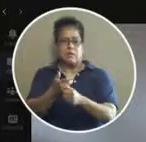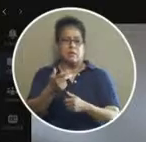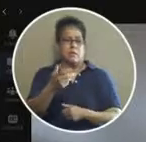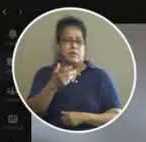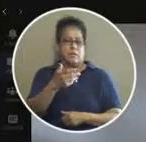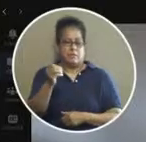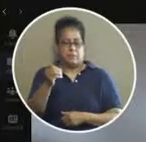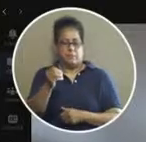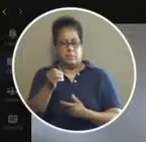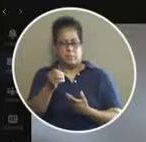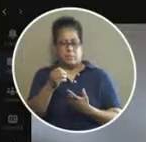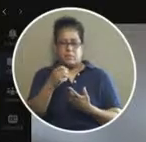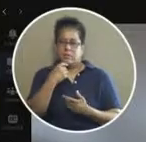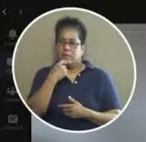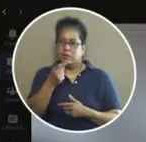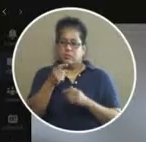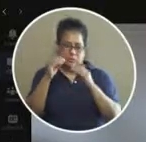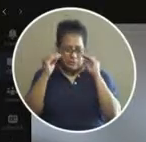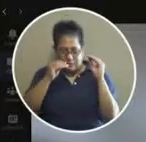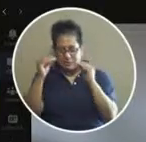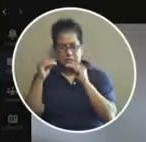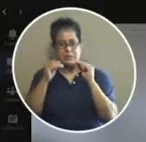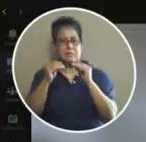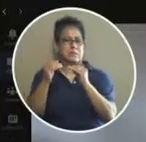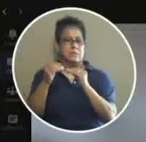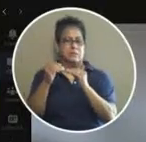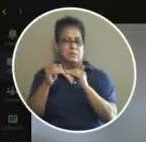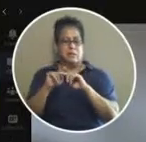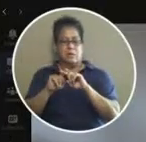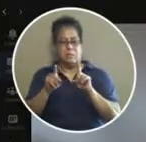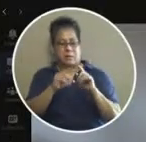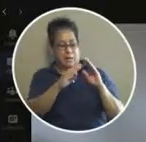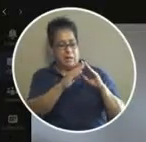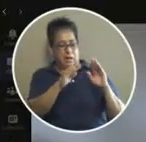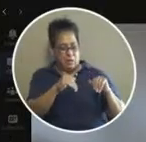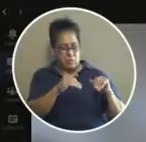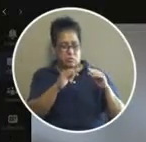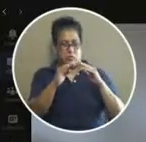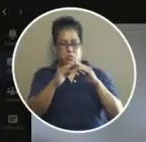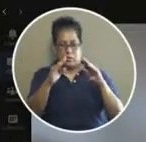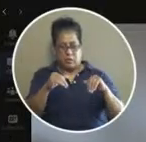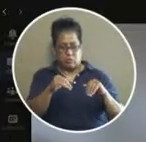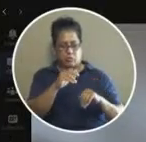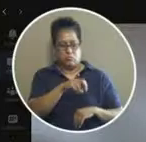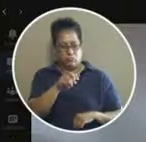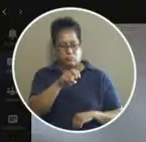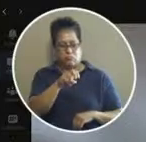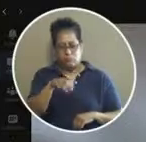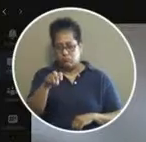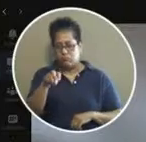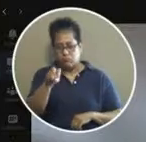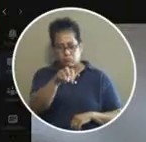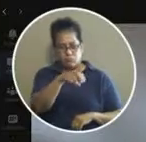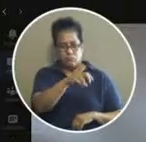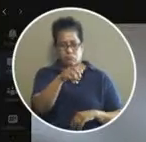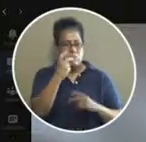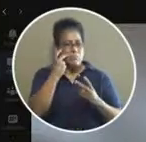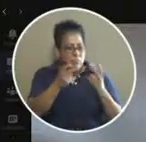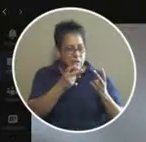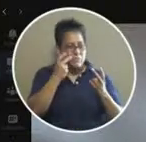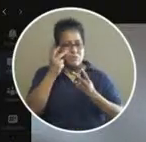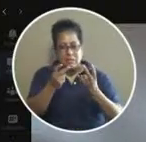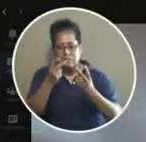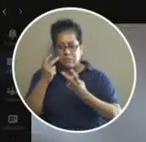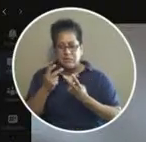and we could give you the orientation and the education. Going from one household to the other obviously is not part of the order.